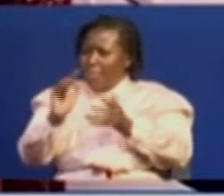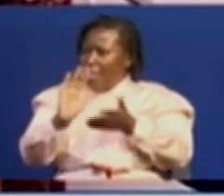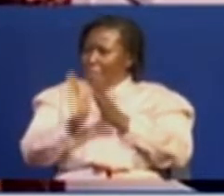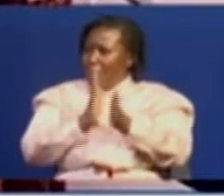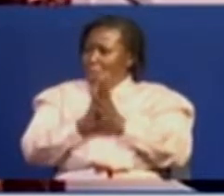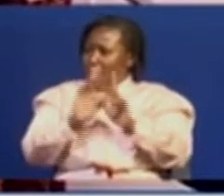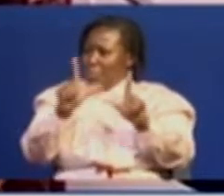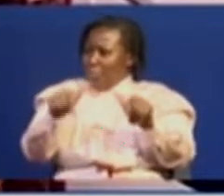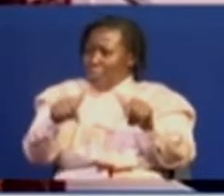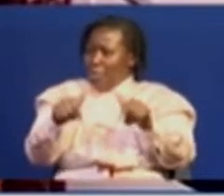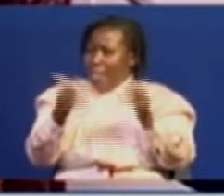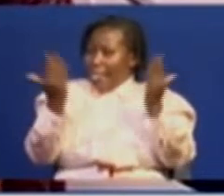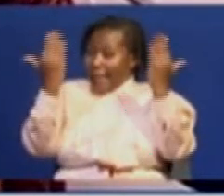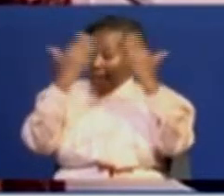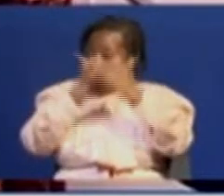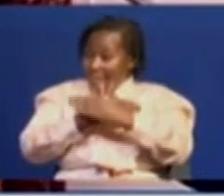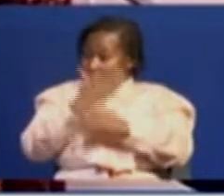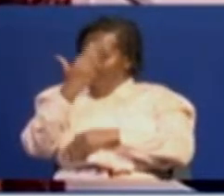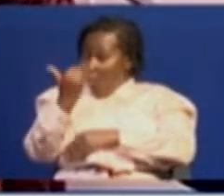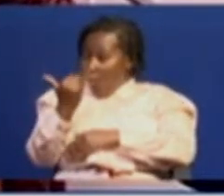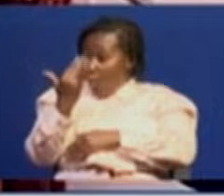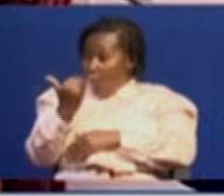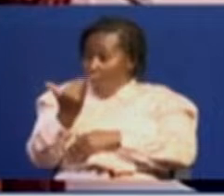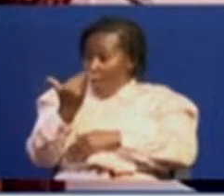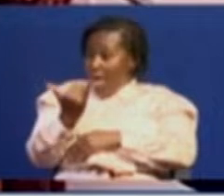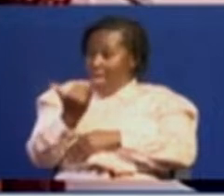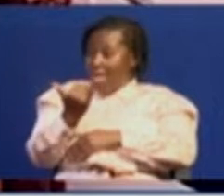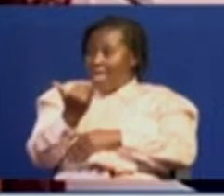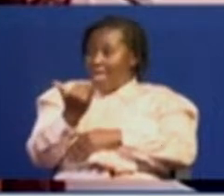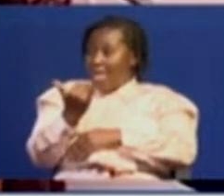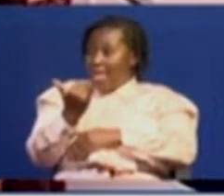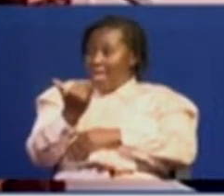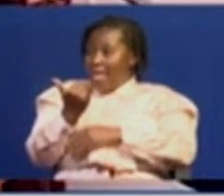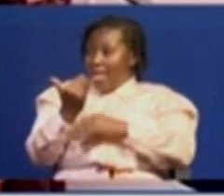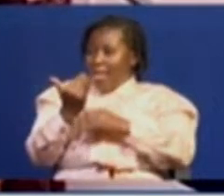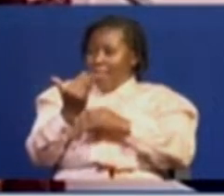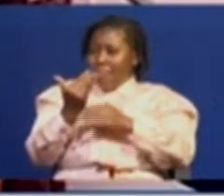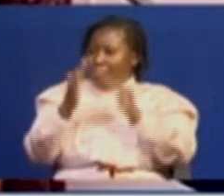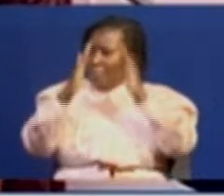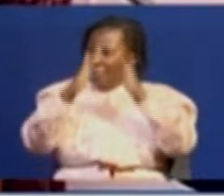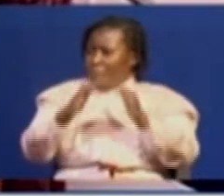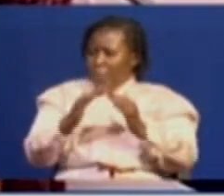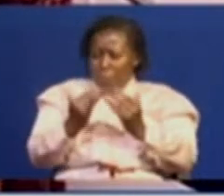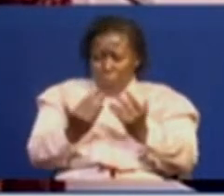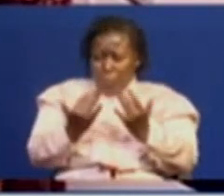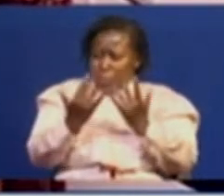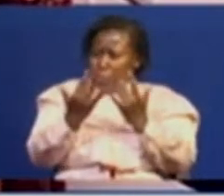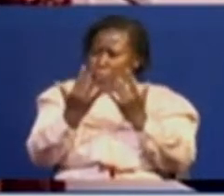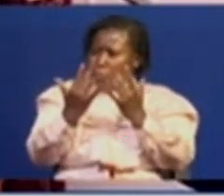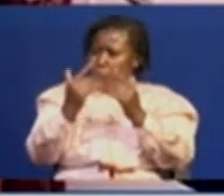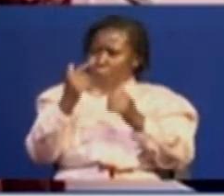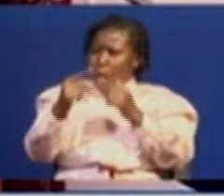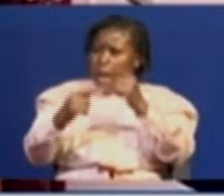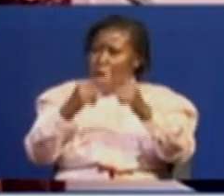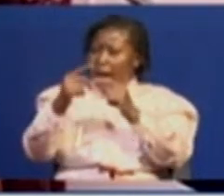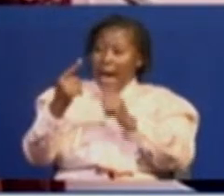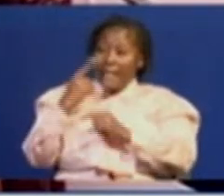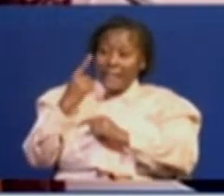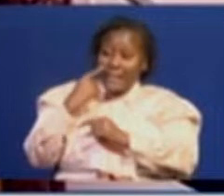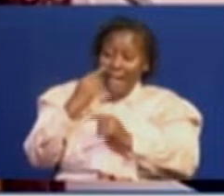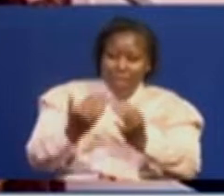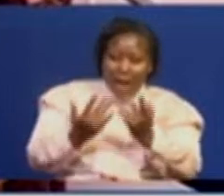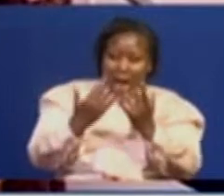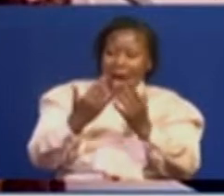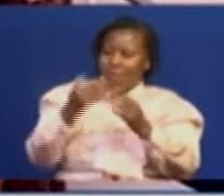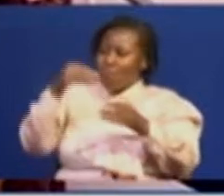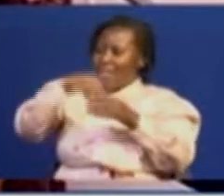barefoot. Wow. That night, because the roof started burning and we could see the fire.